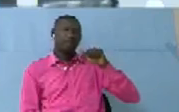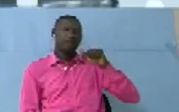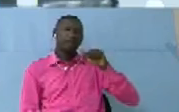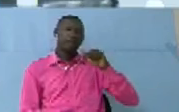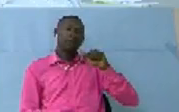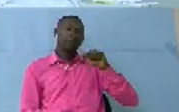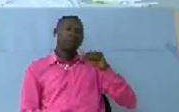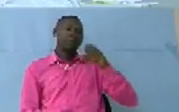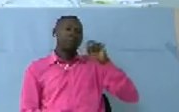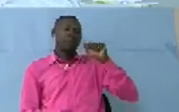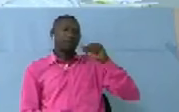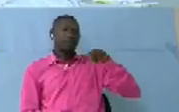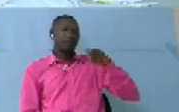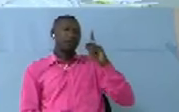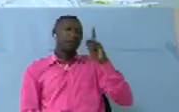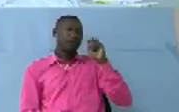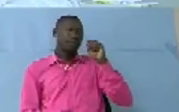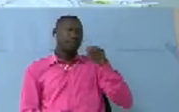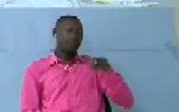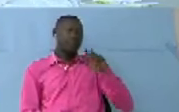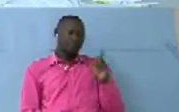know that it was